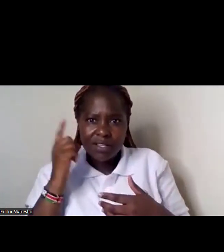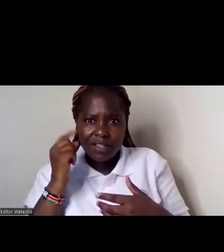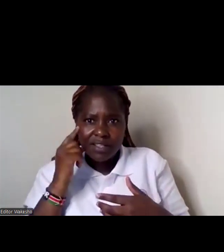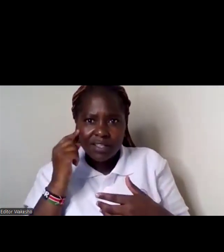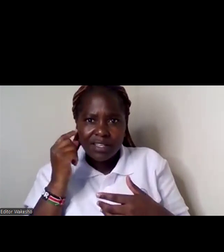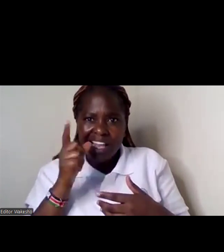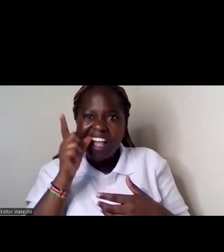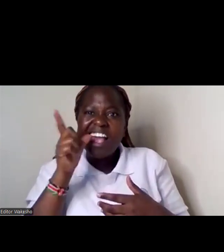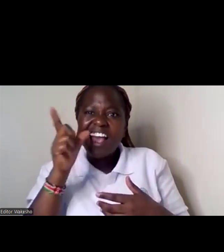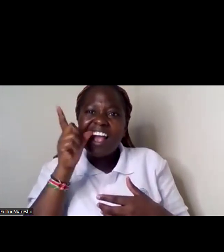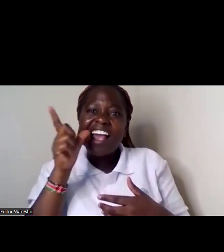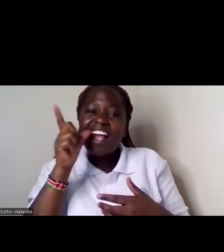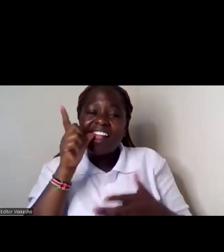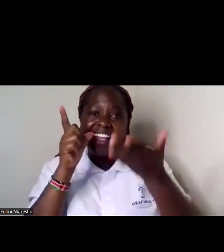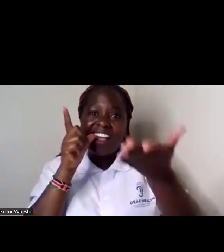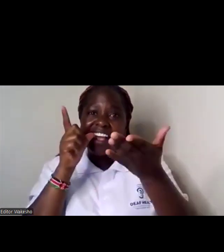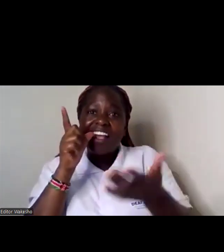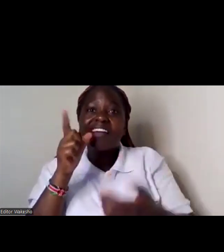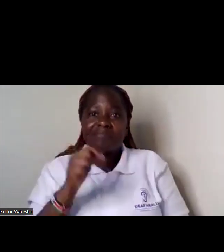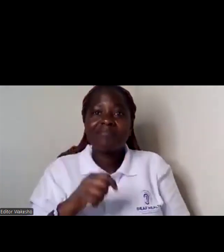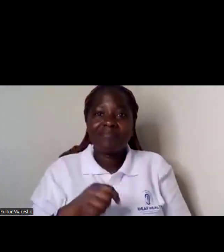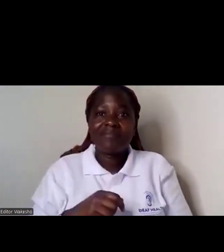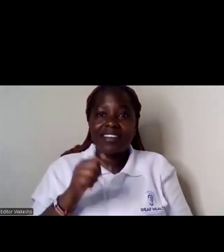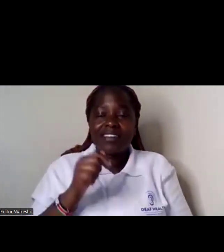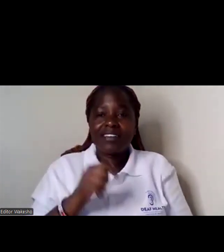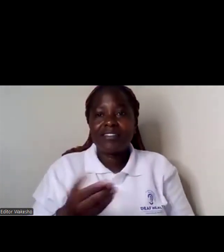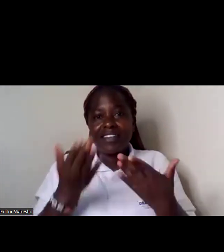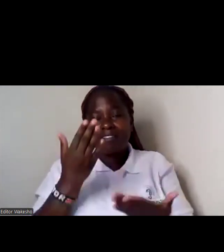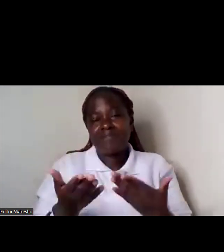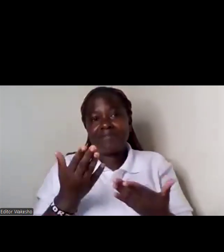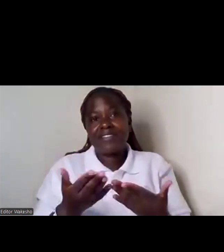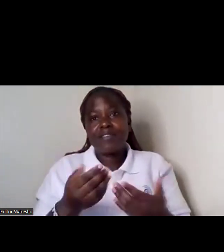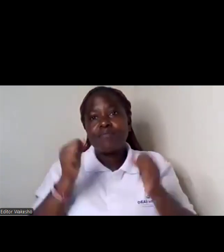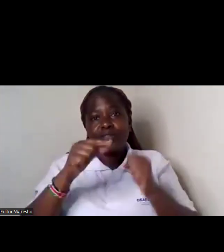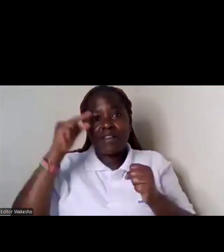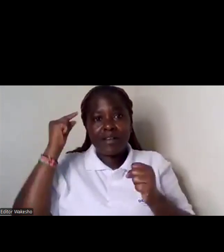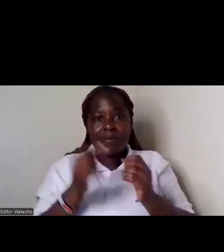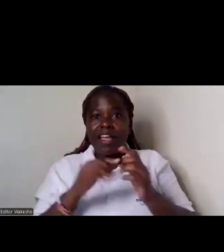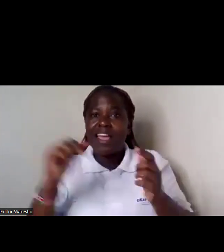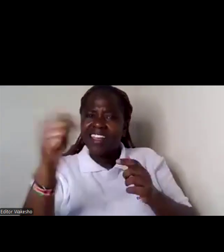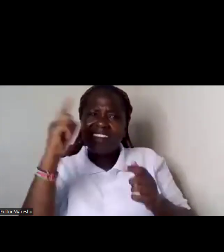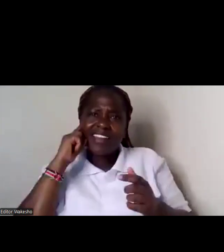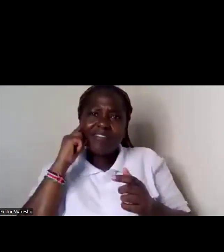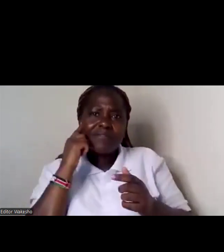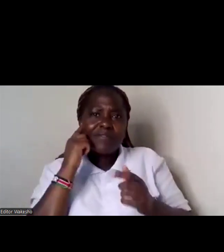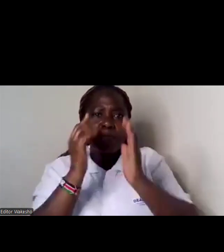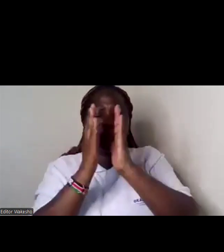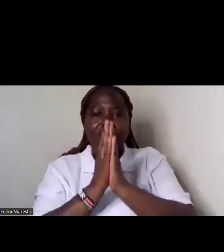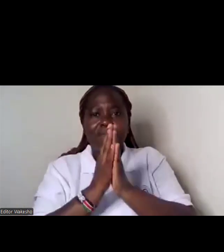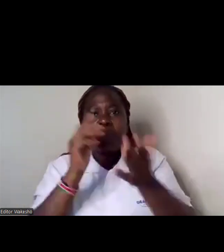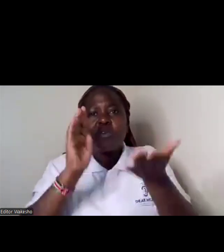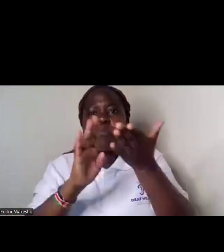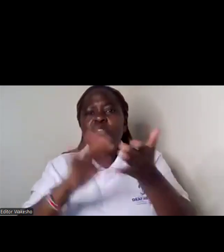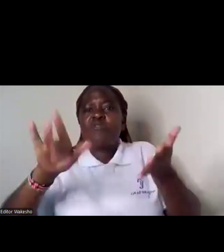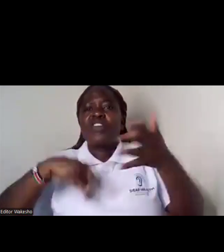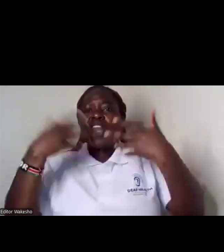not so sure whether it's Samuel. Yeah, if it's not the one, then Lensa, you can just represent now the deaf. What were your comments? What